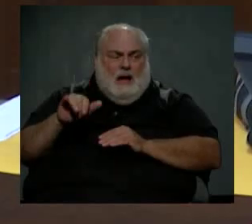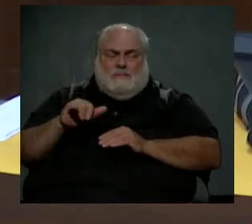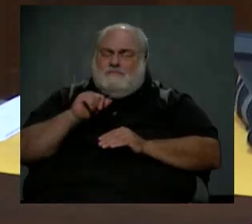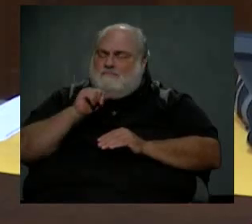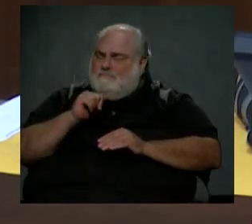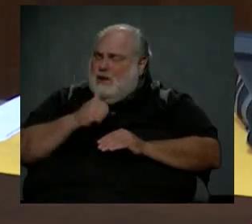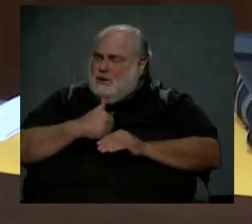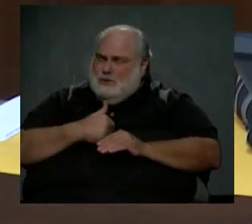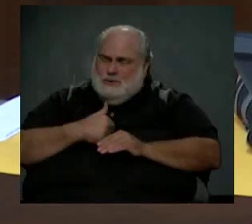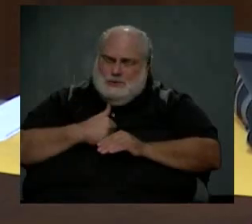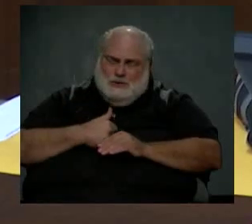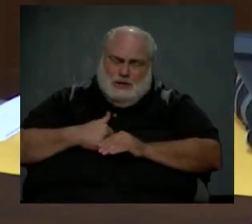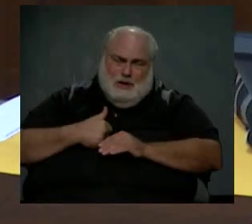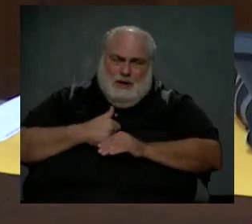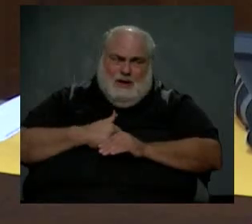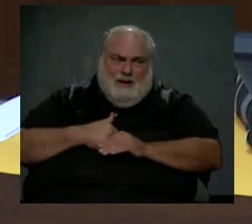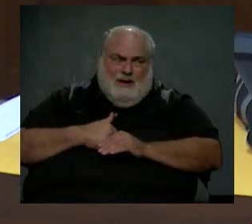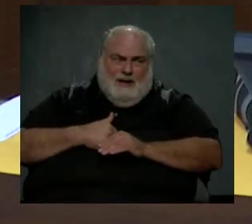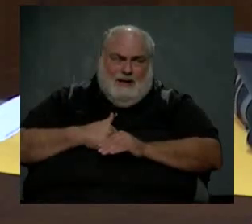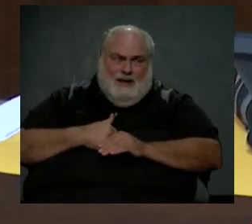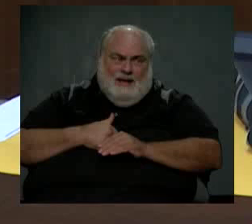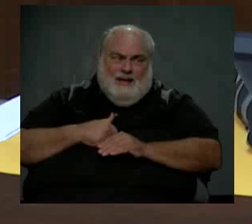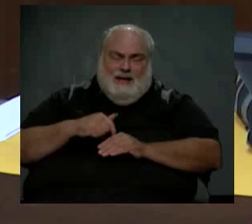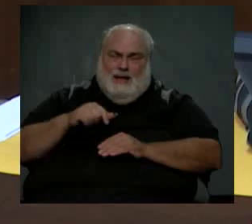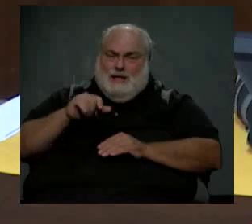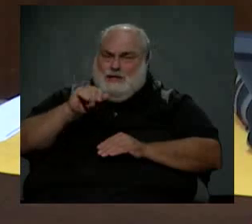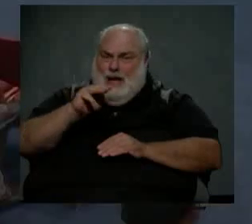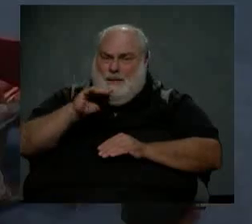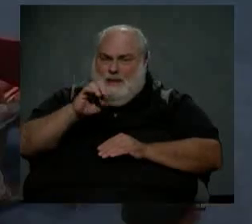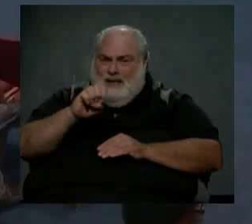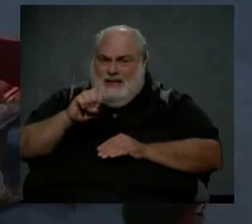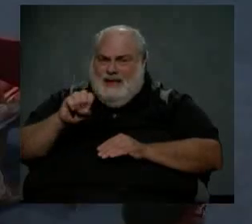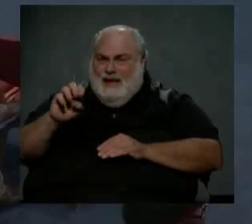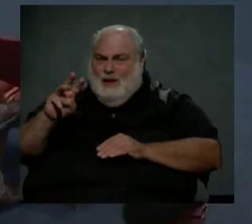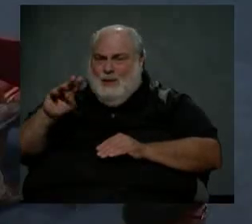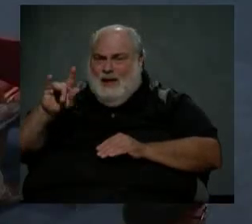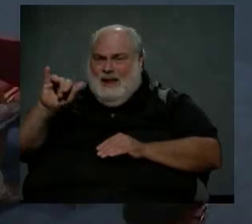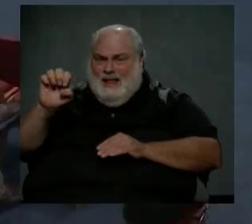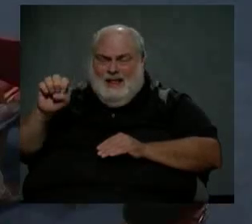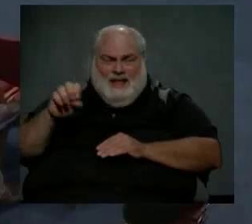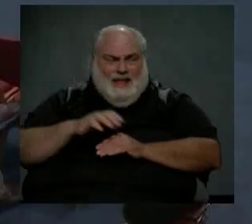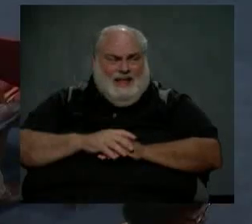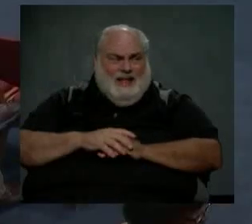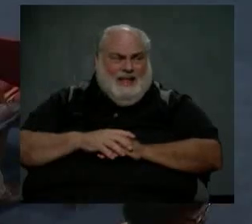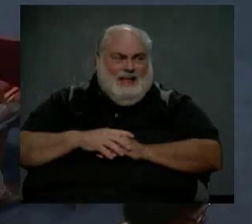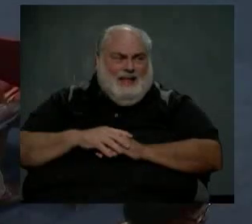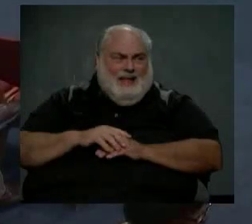Jamie. Wait, No, Willie. Sorry. Tell me which one. And 10.